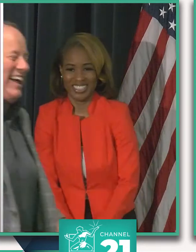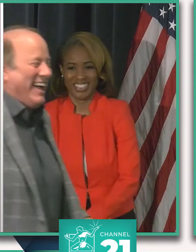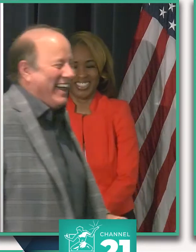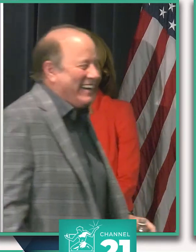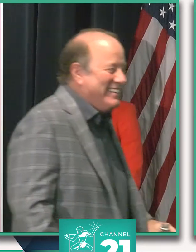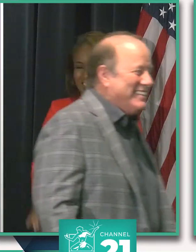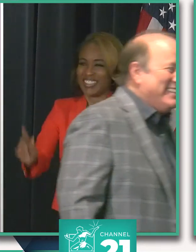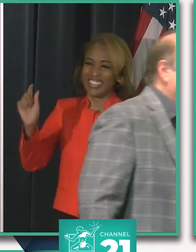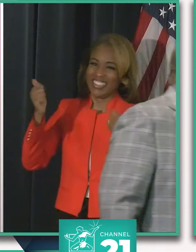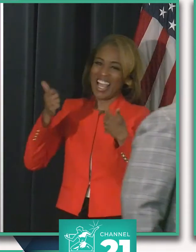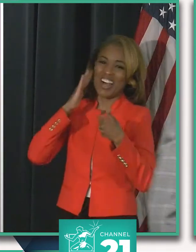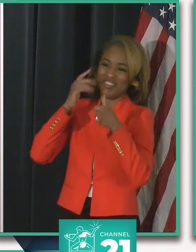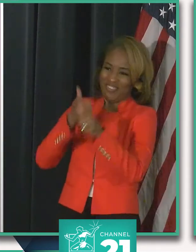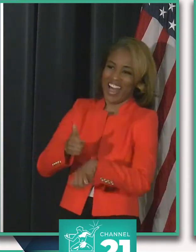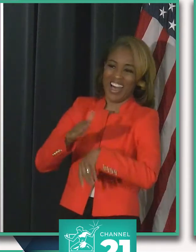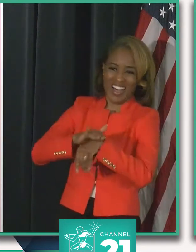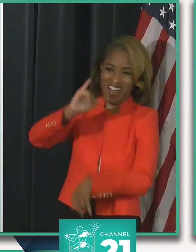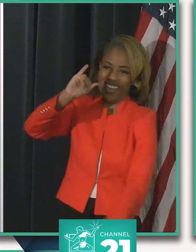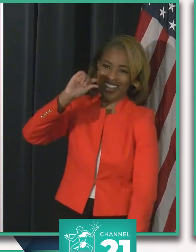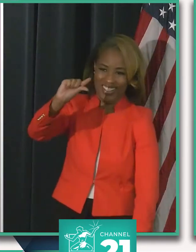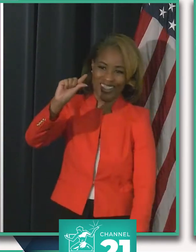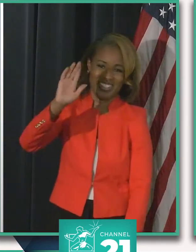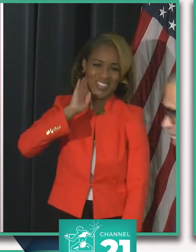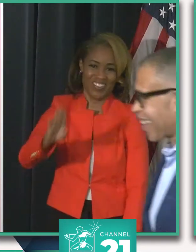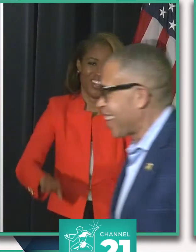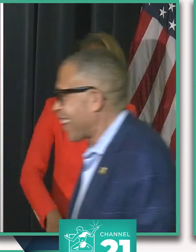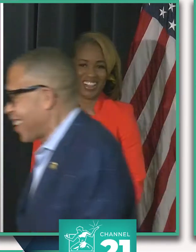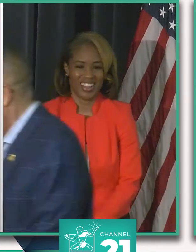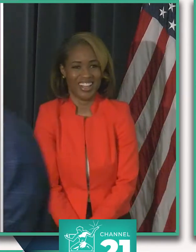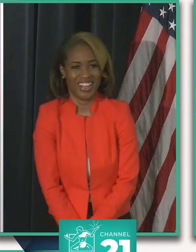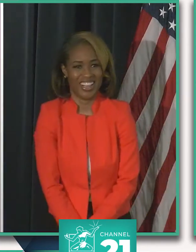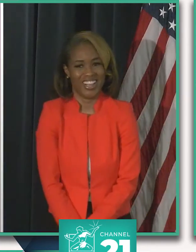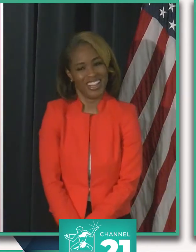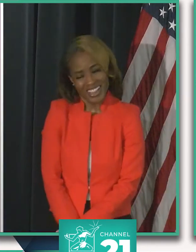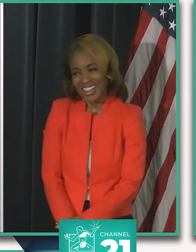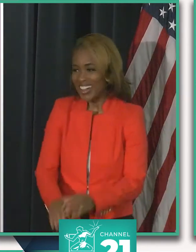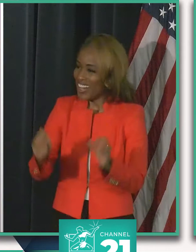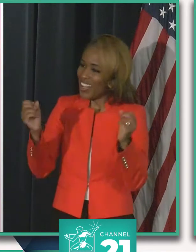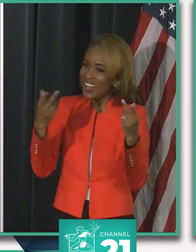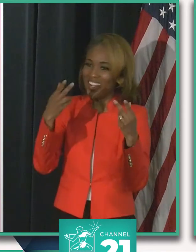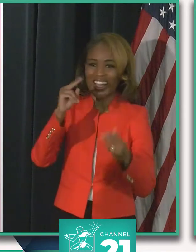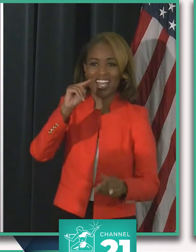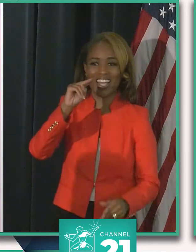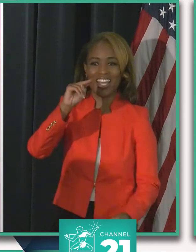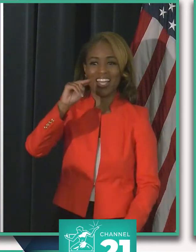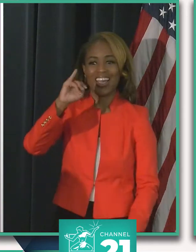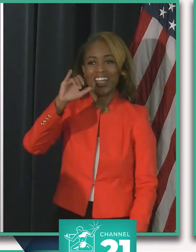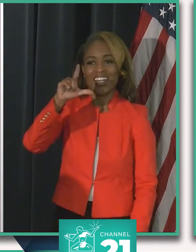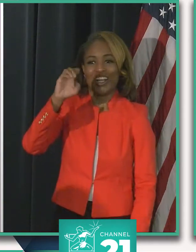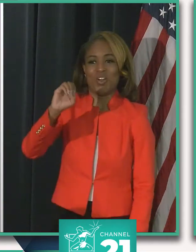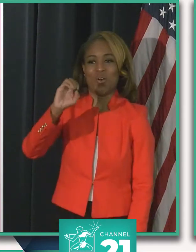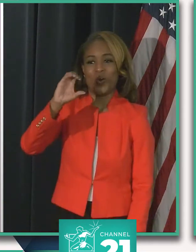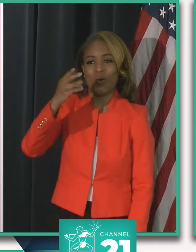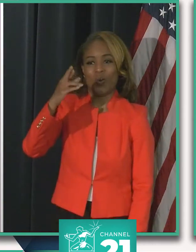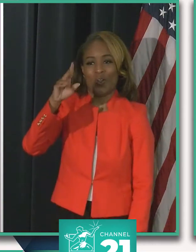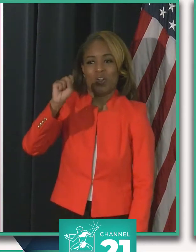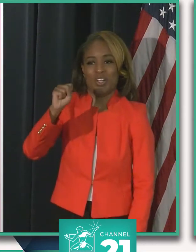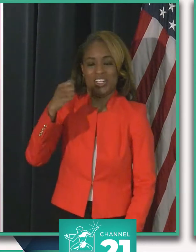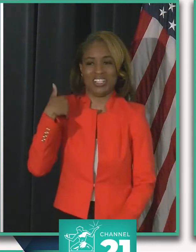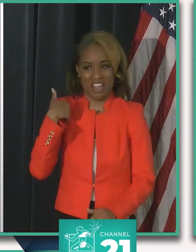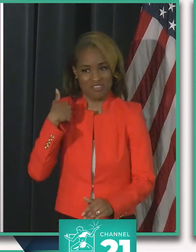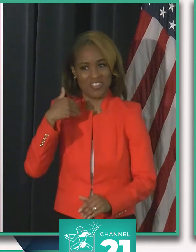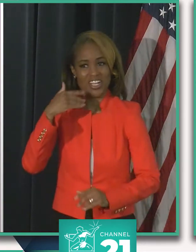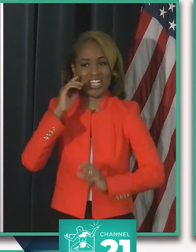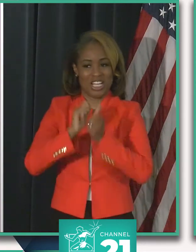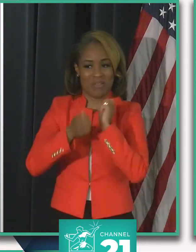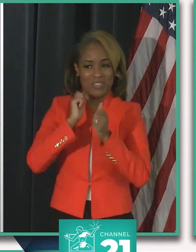I'll follow you on Instagram. All right. Well, Nicole Curtis has some competition tonight as far as a following. That